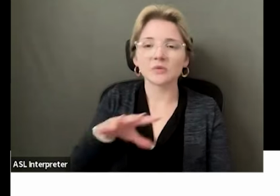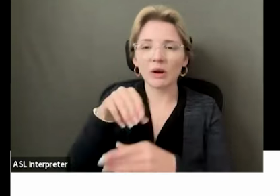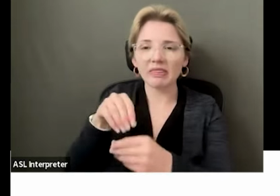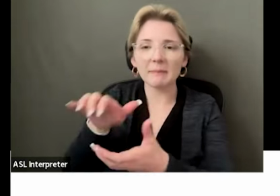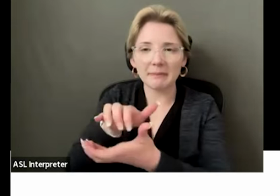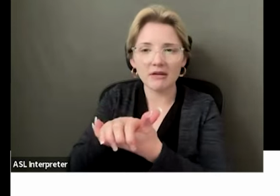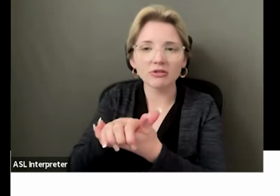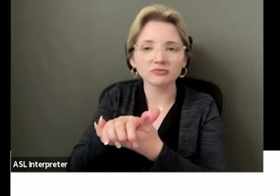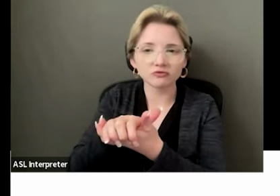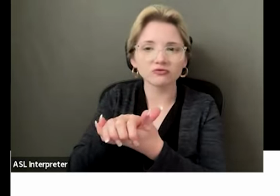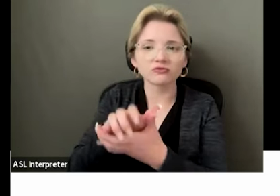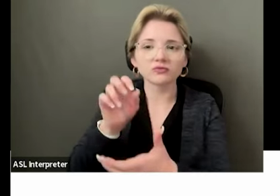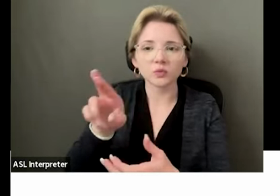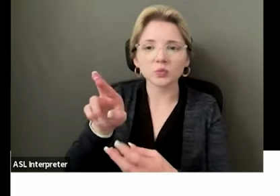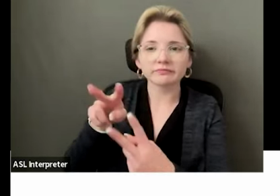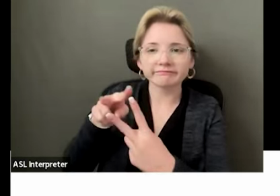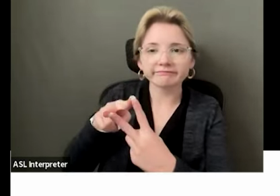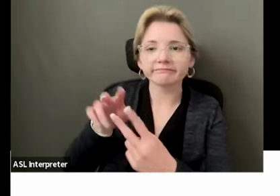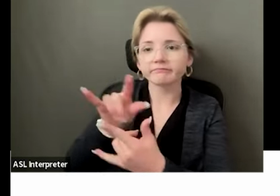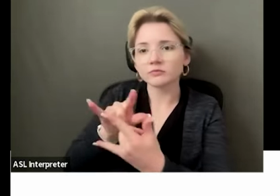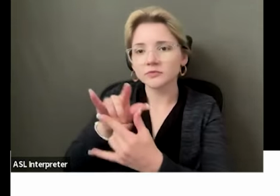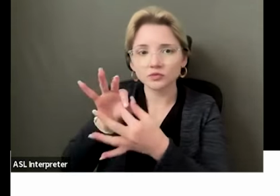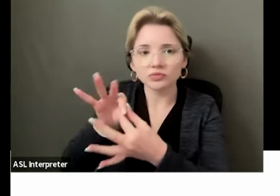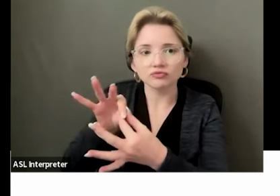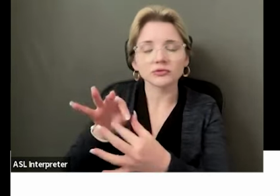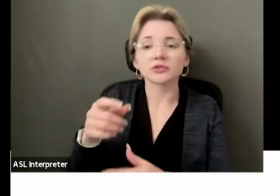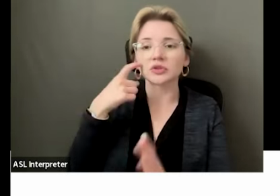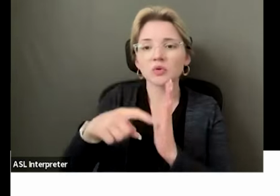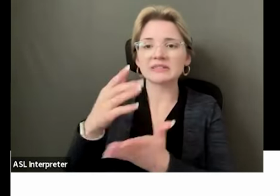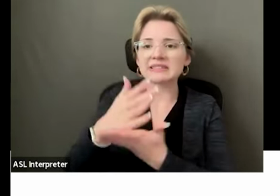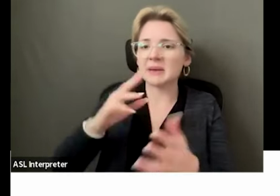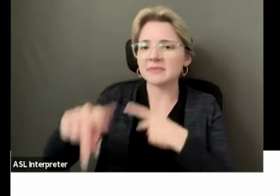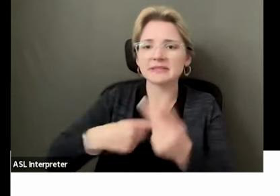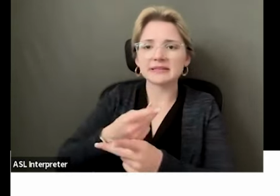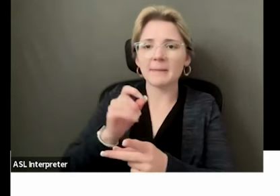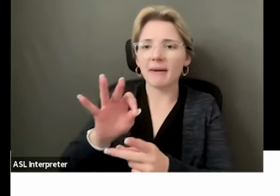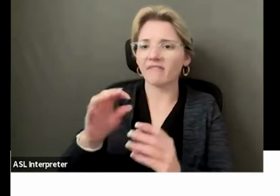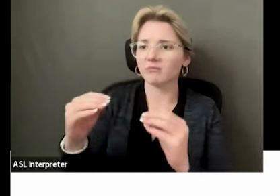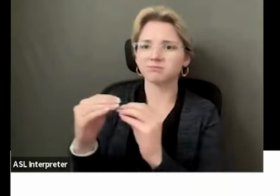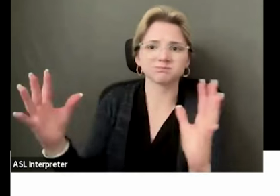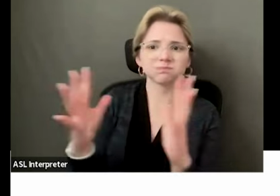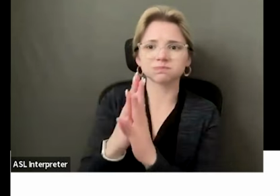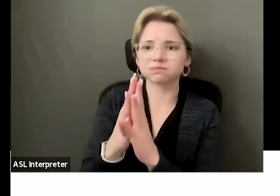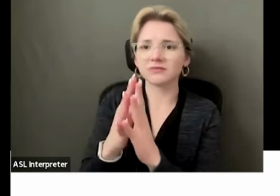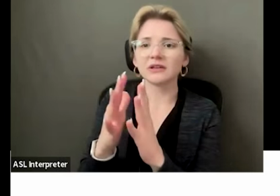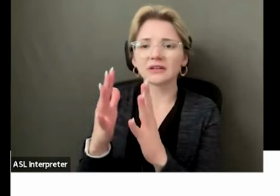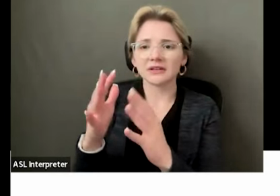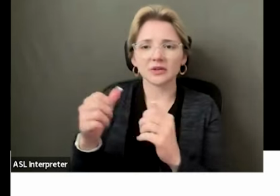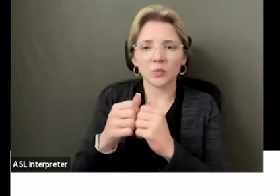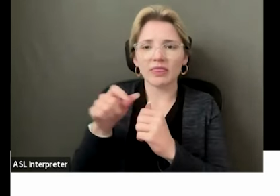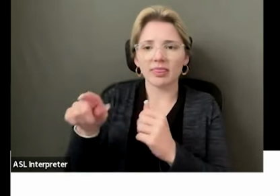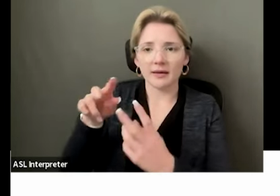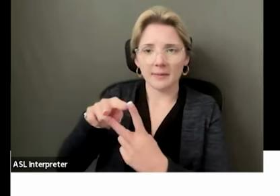a violation of their lease, or some sort of altercation, something like that, people are starting to connect that that cannot